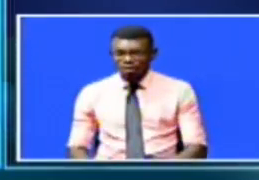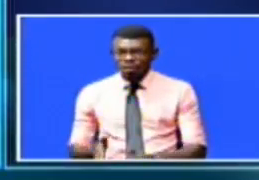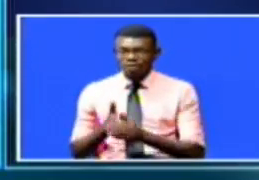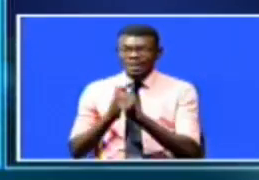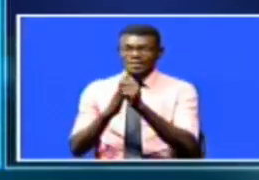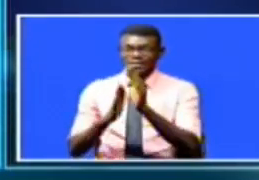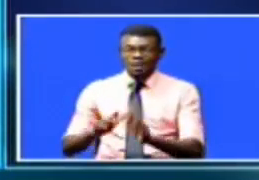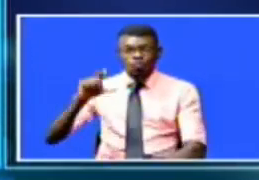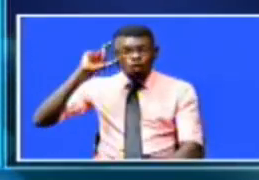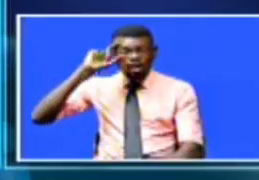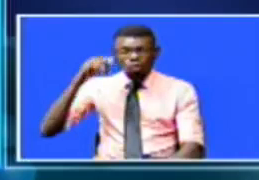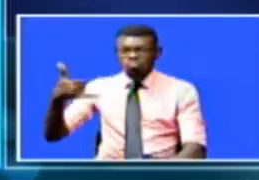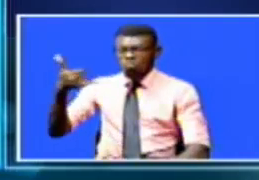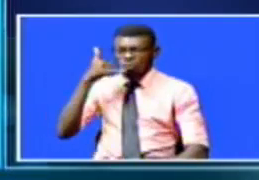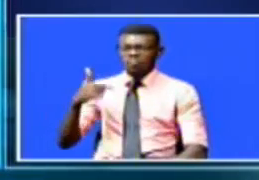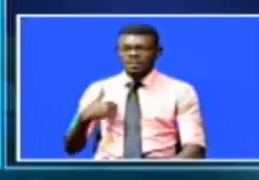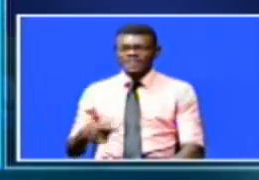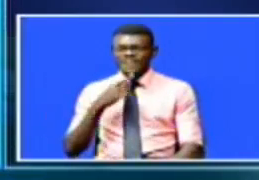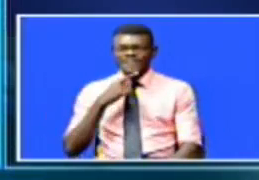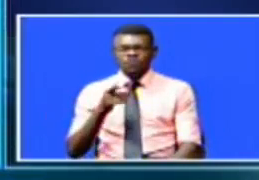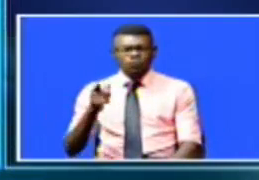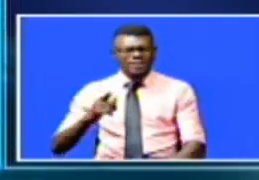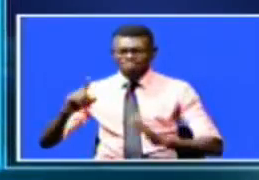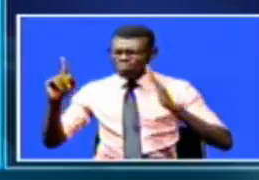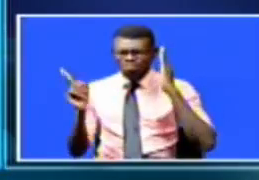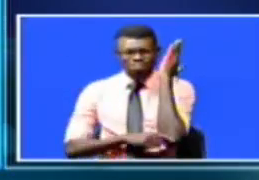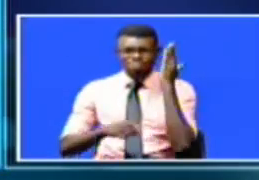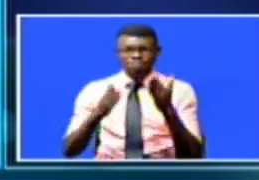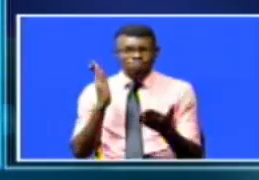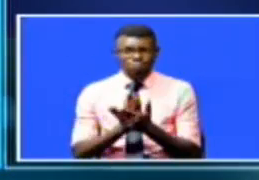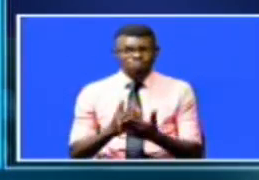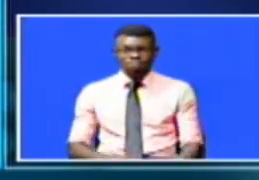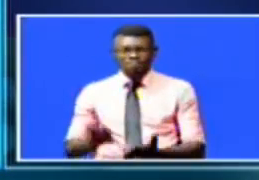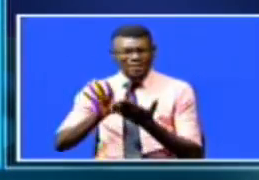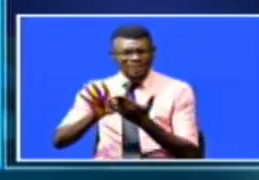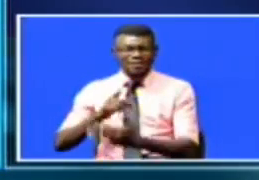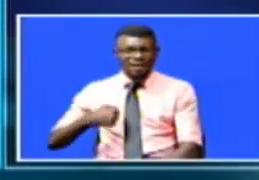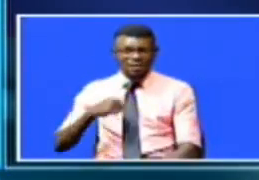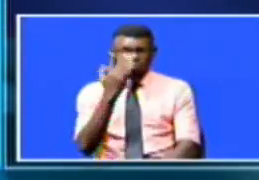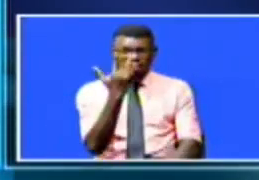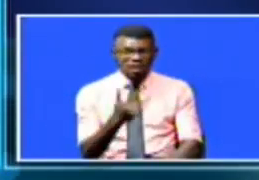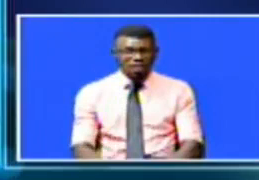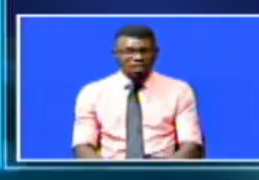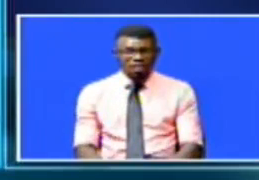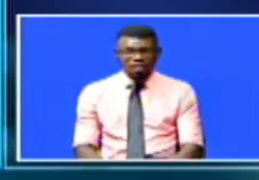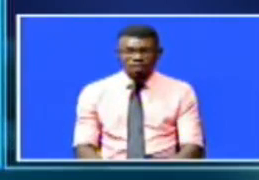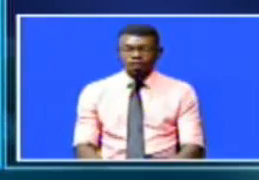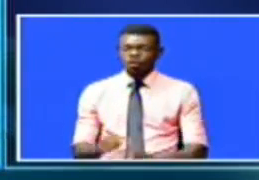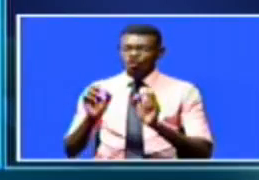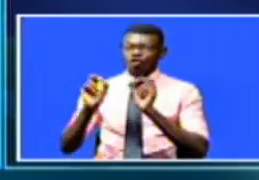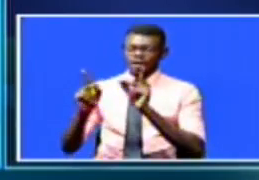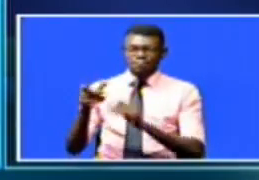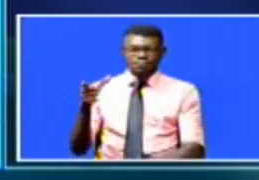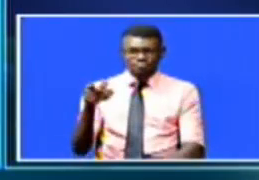leader. And what he said is that that is the worst form of betrayal. Okay. Let's talk about that, Mr. Senator.